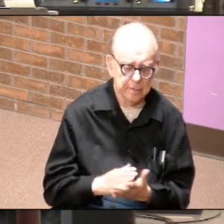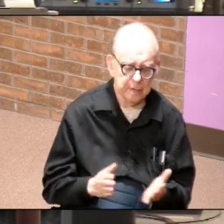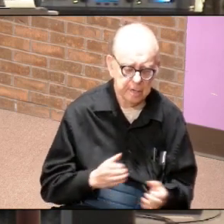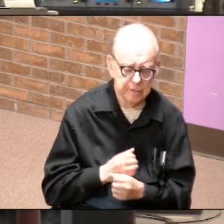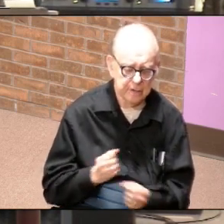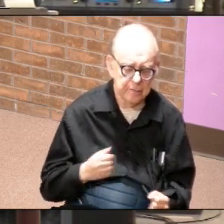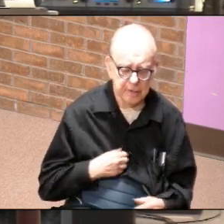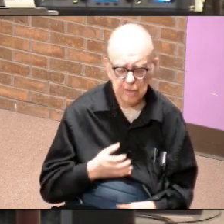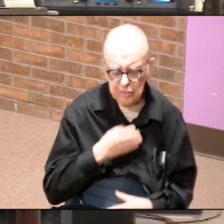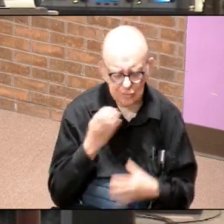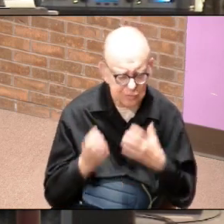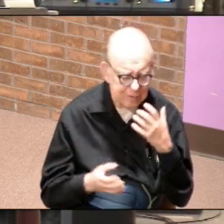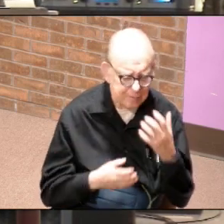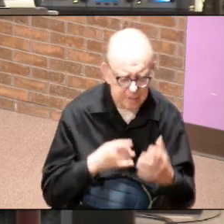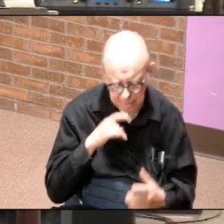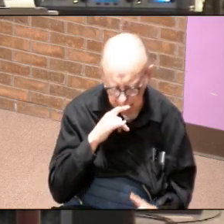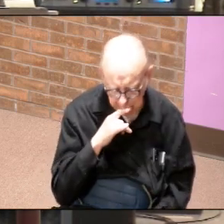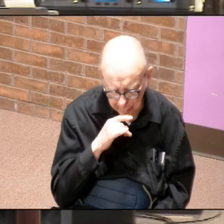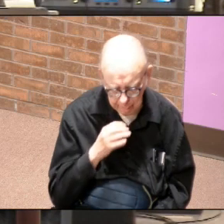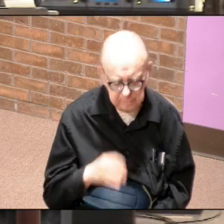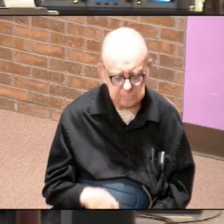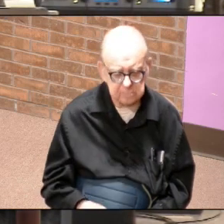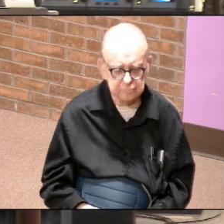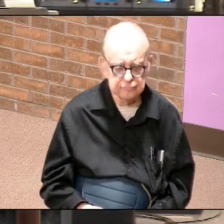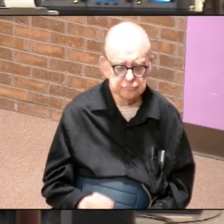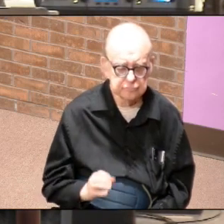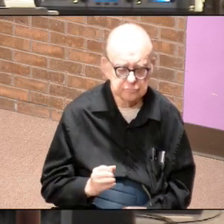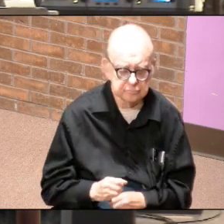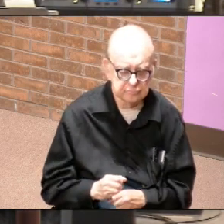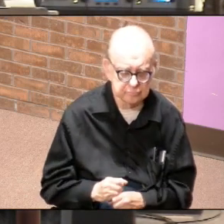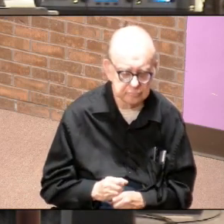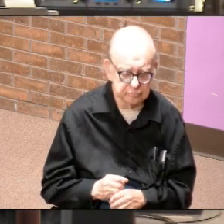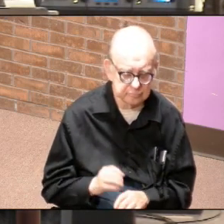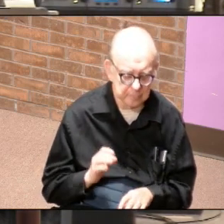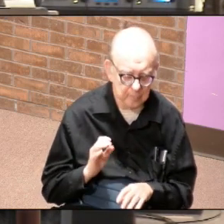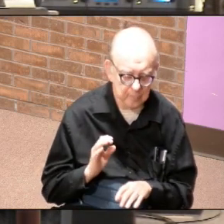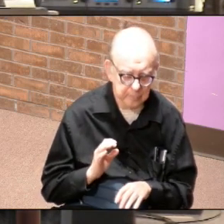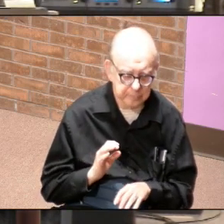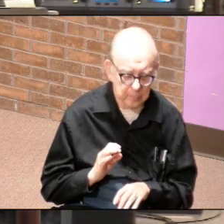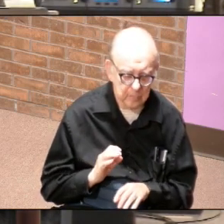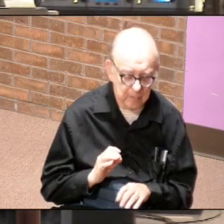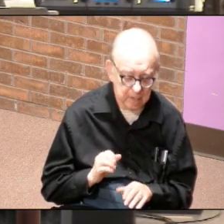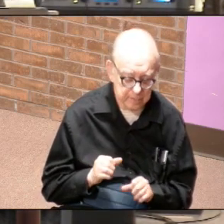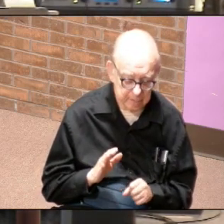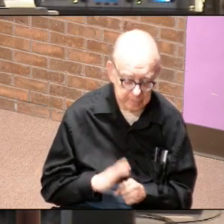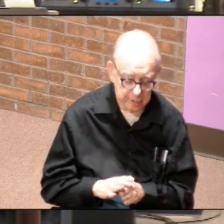please, someone save me, makes an impression on an 11-year-old little boy.